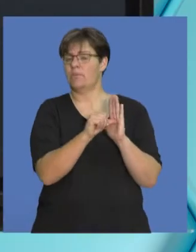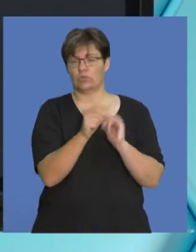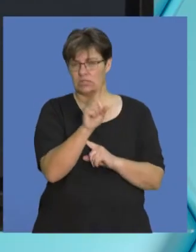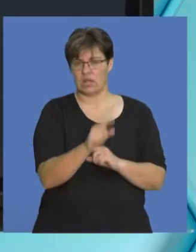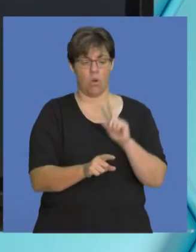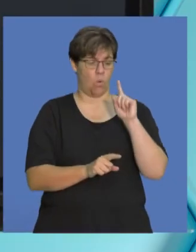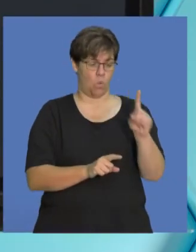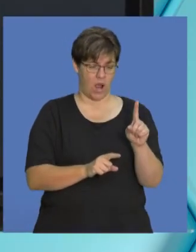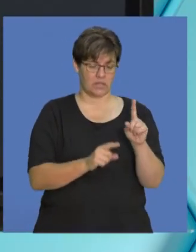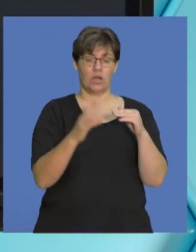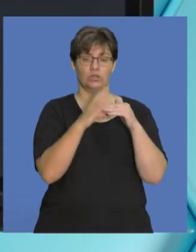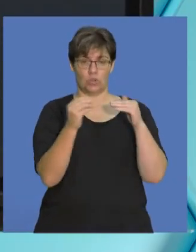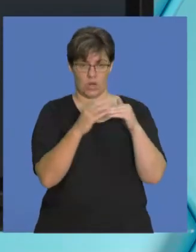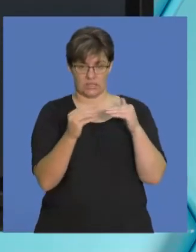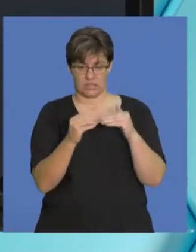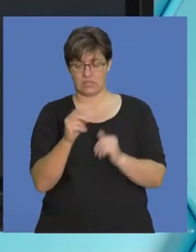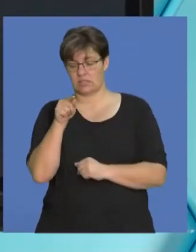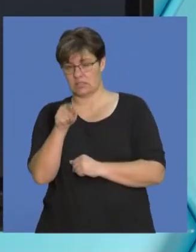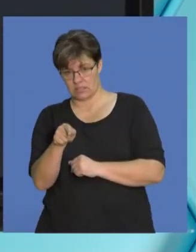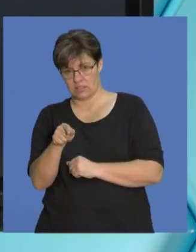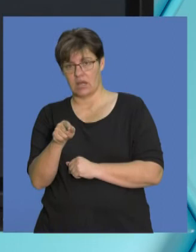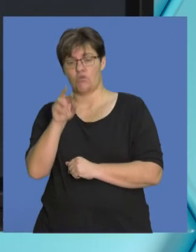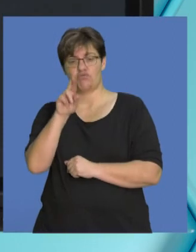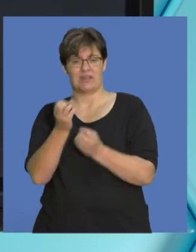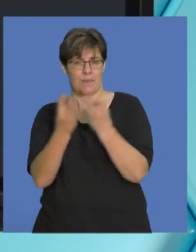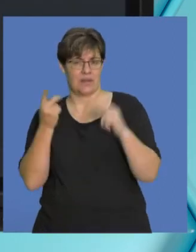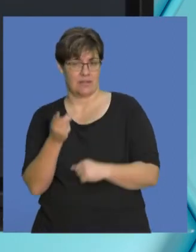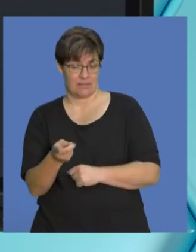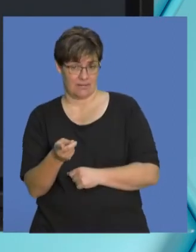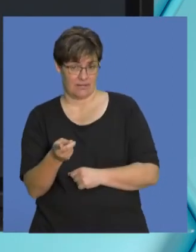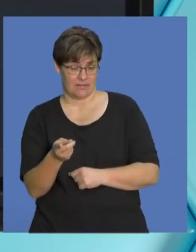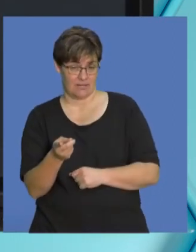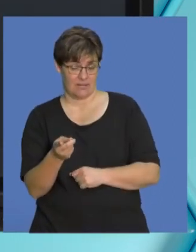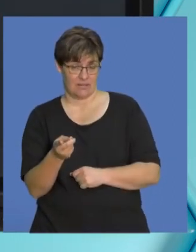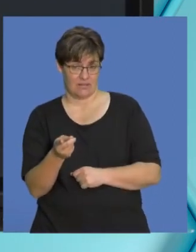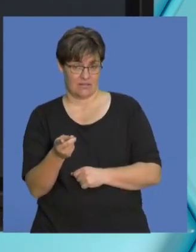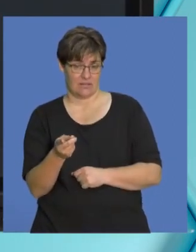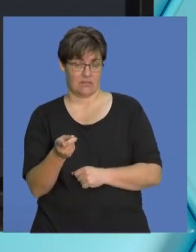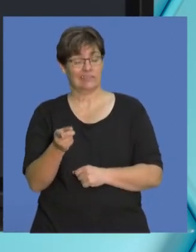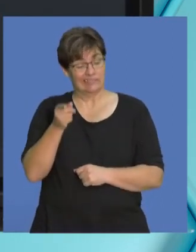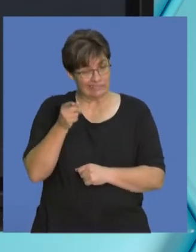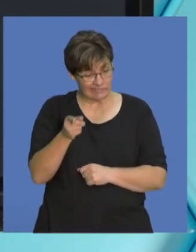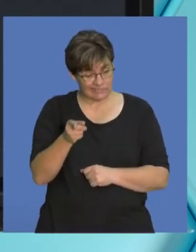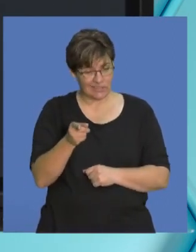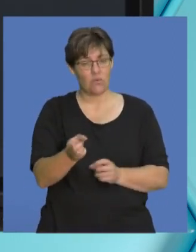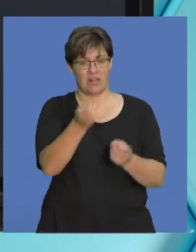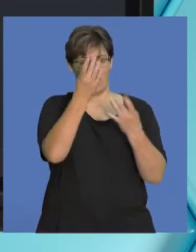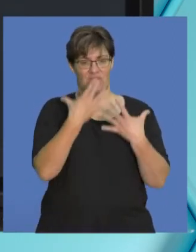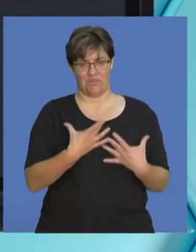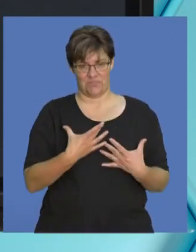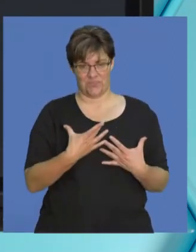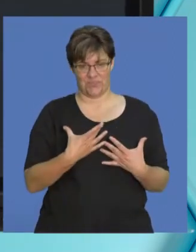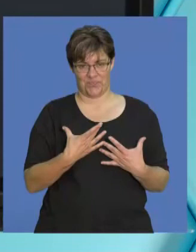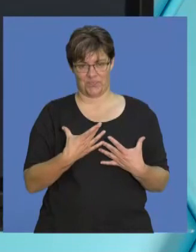say $1 equals to how much in rands. And that's what is going to then inform